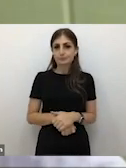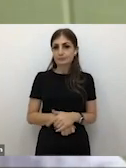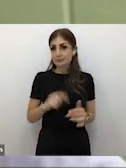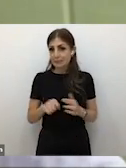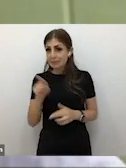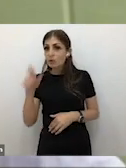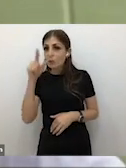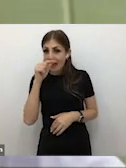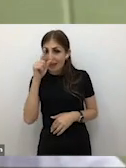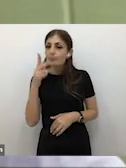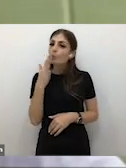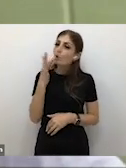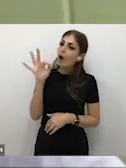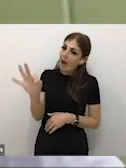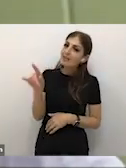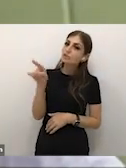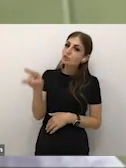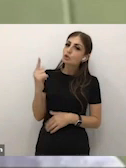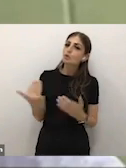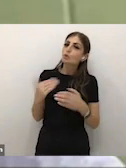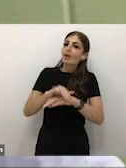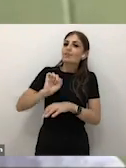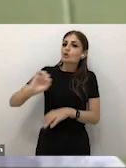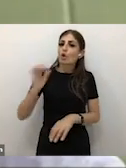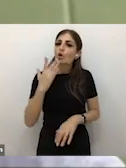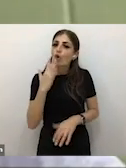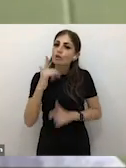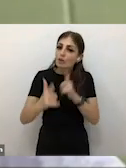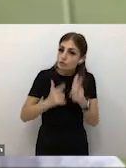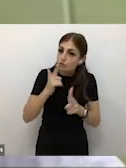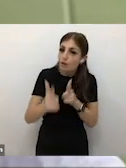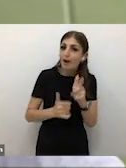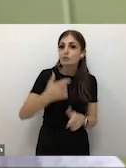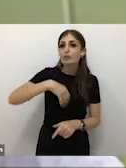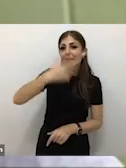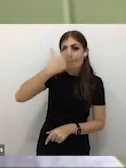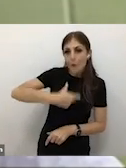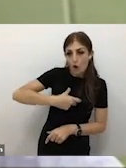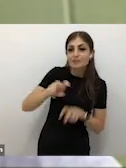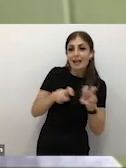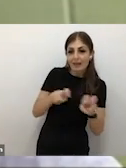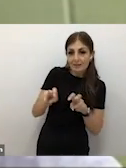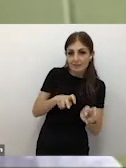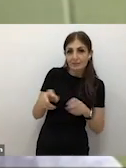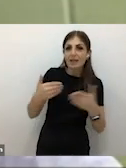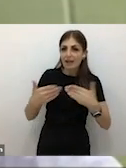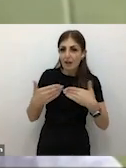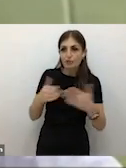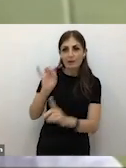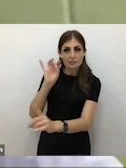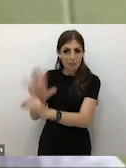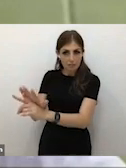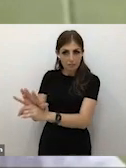are able, we will ask you to cover the cost of travel to the in-person activities in the program and to arrange that travel